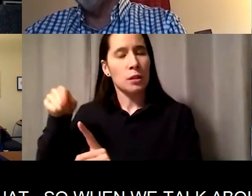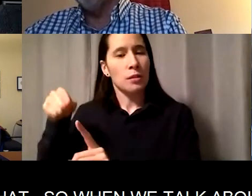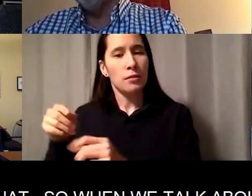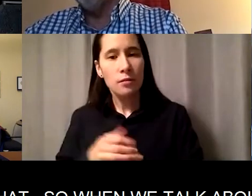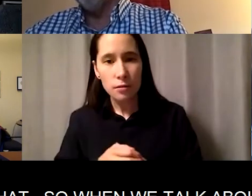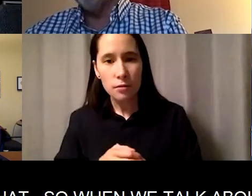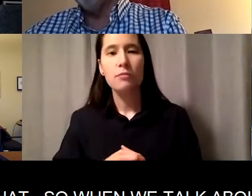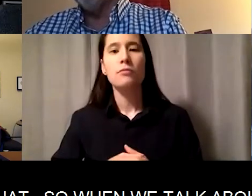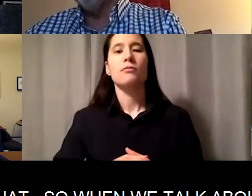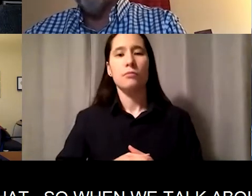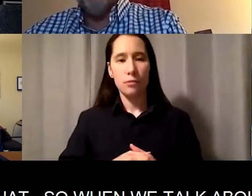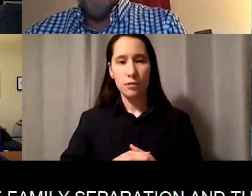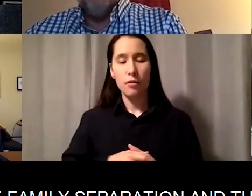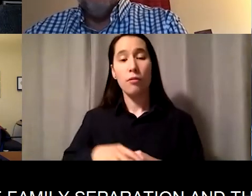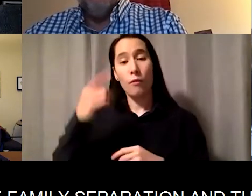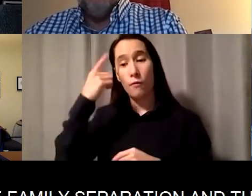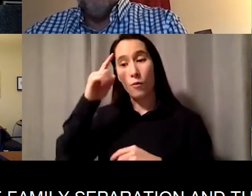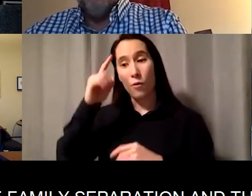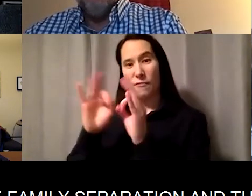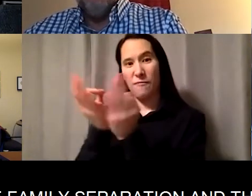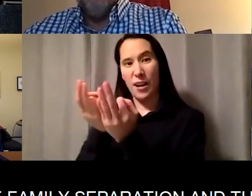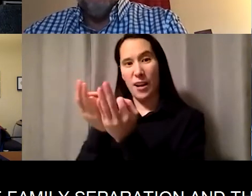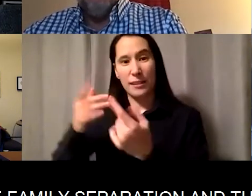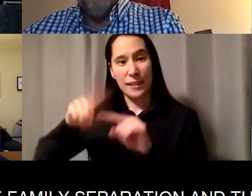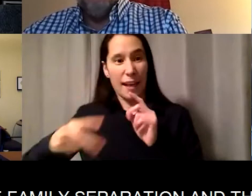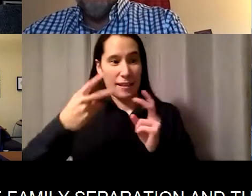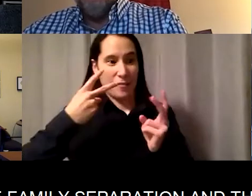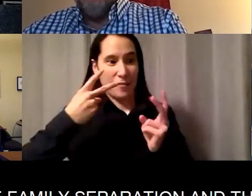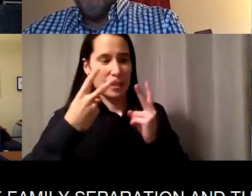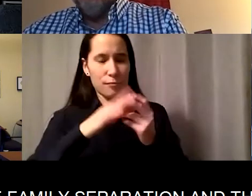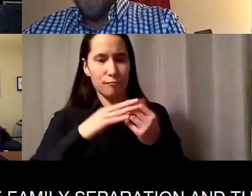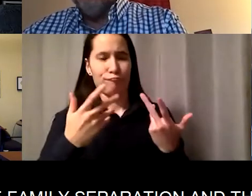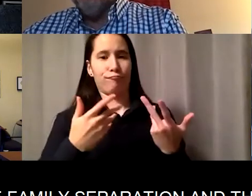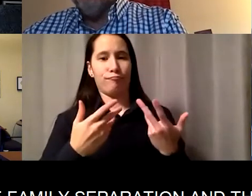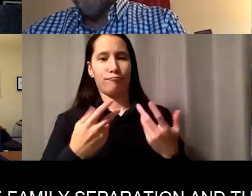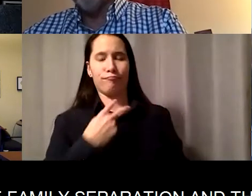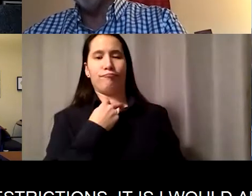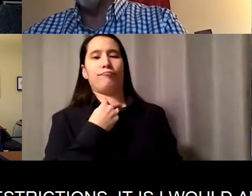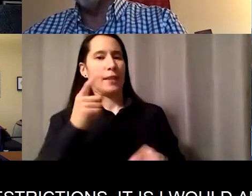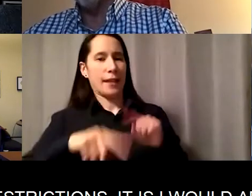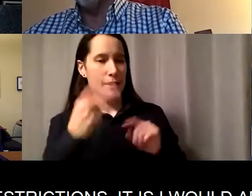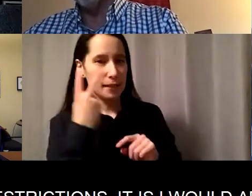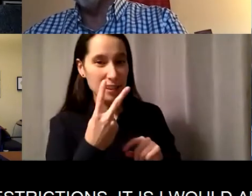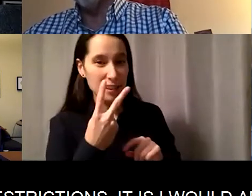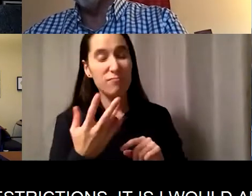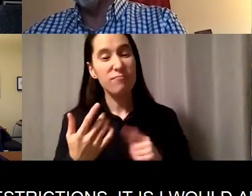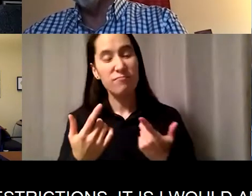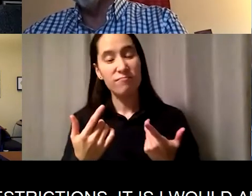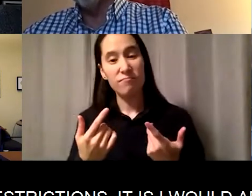the stress of these family separation and these visitor restrictions, it is, I would argue, equally